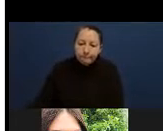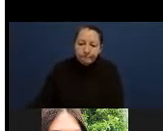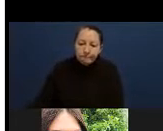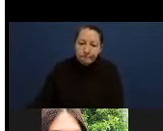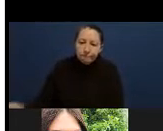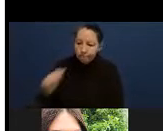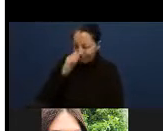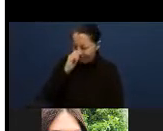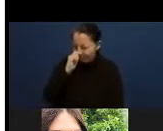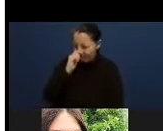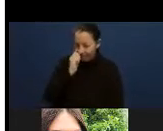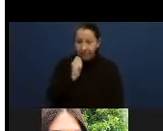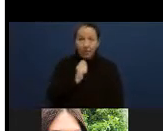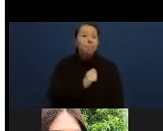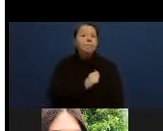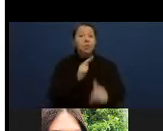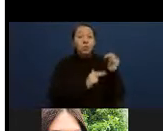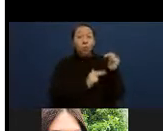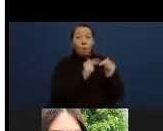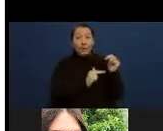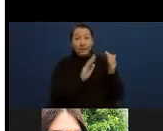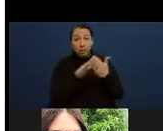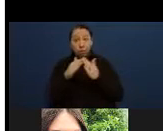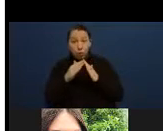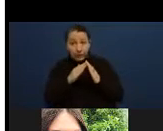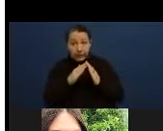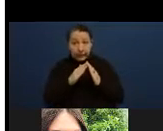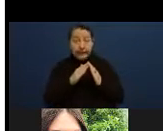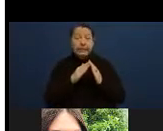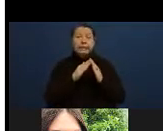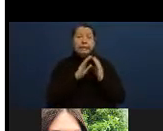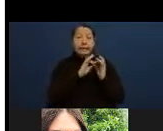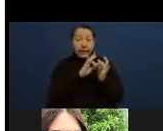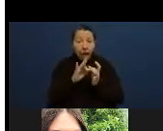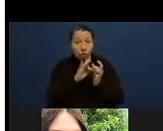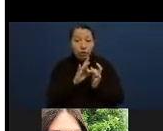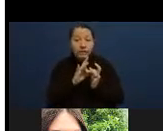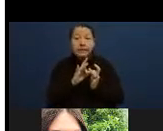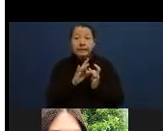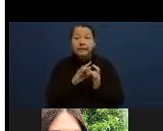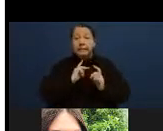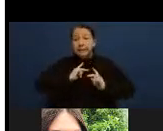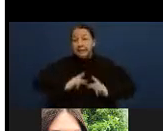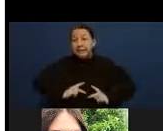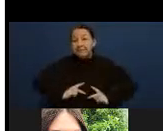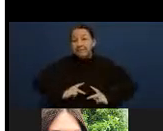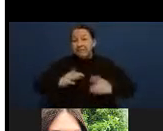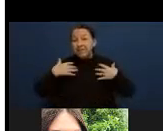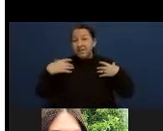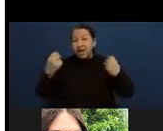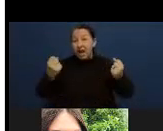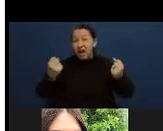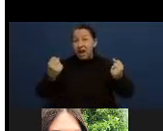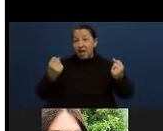So building community and connections, our physical health was in the form of